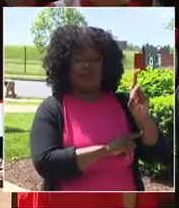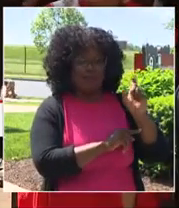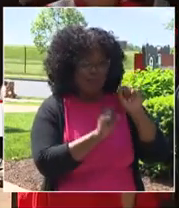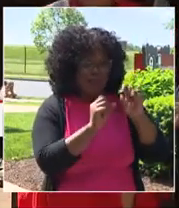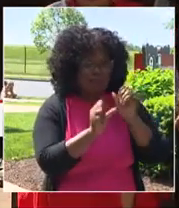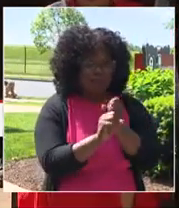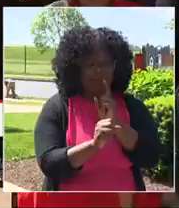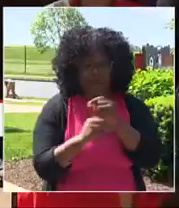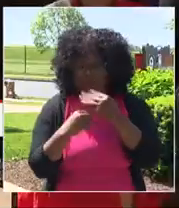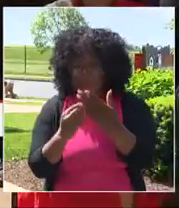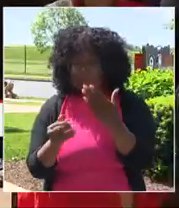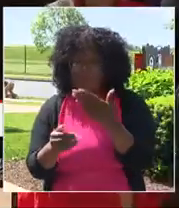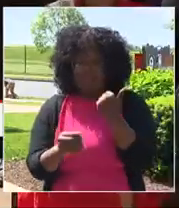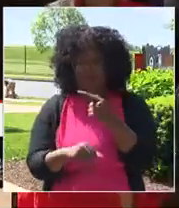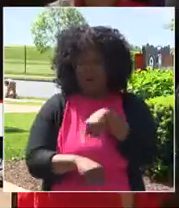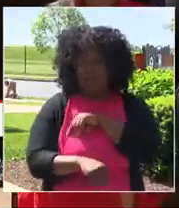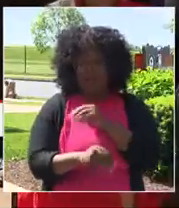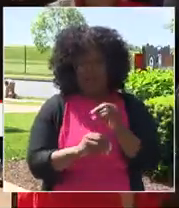you. Thank you.